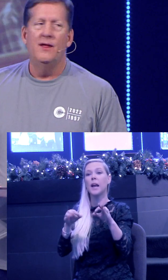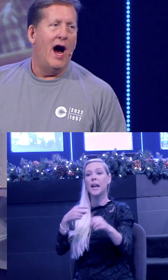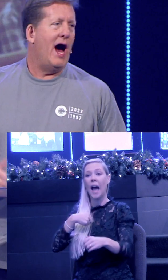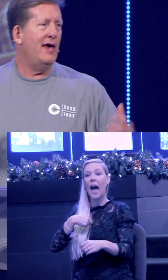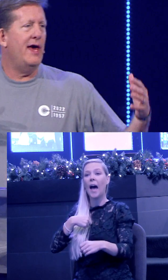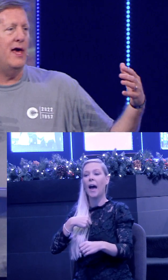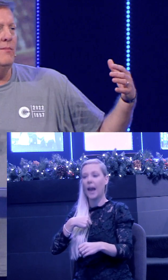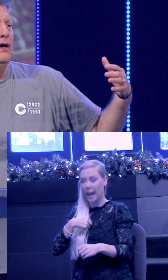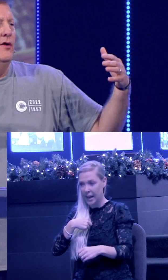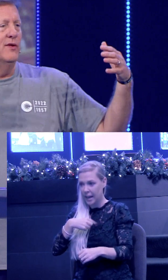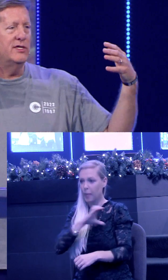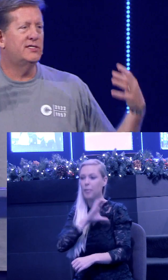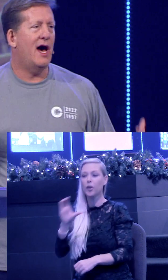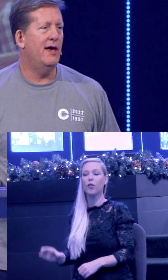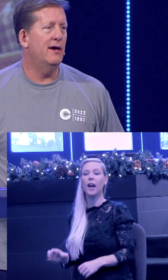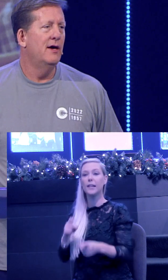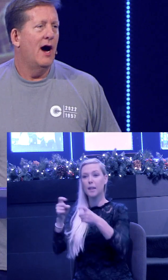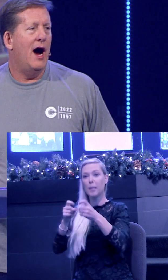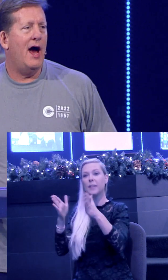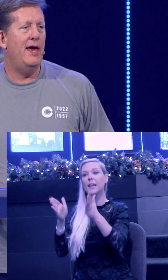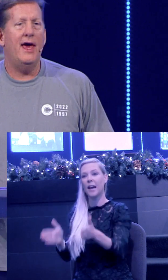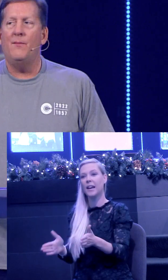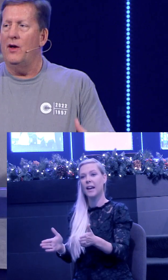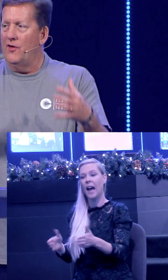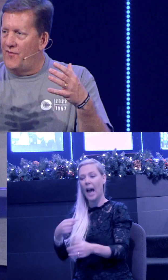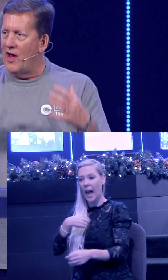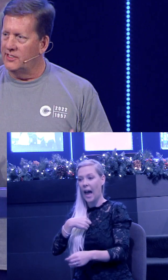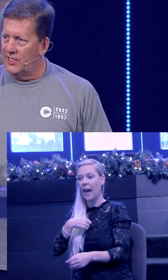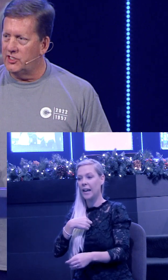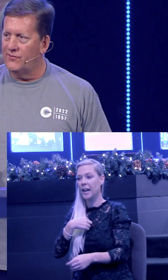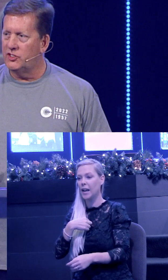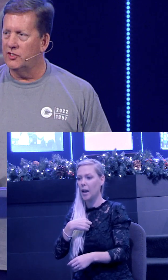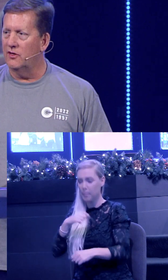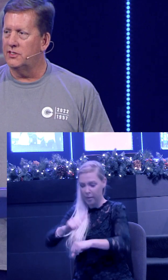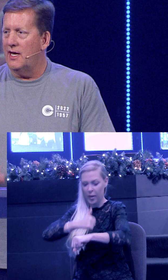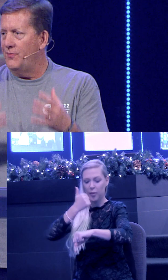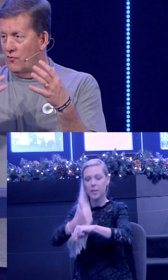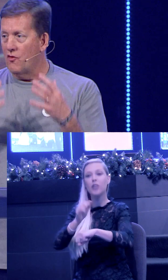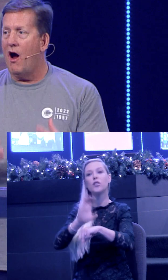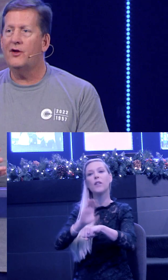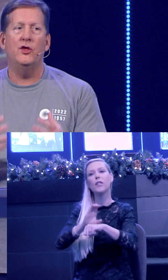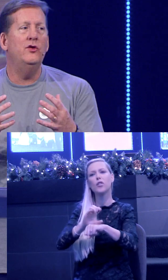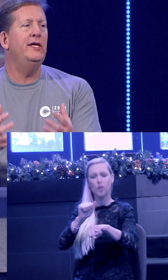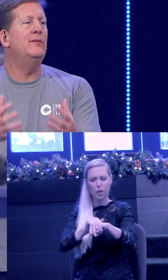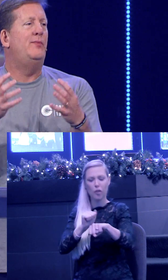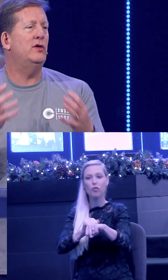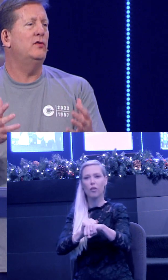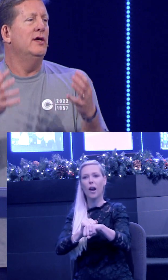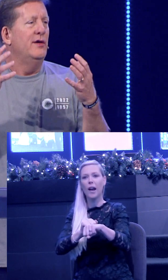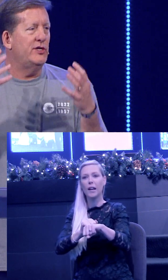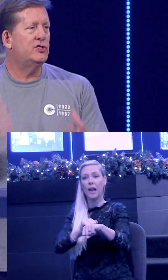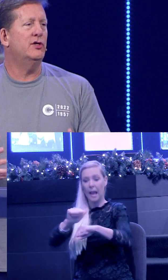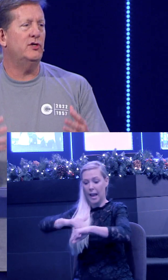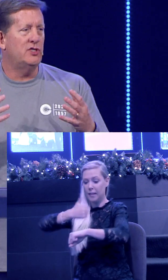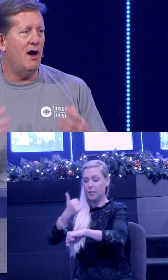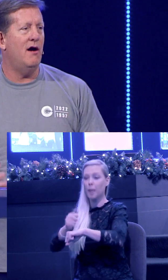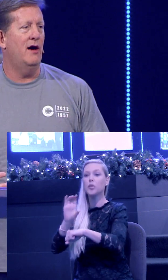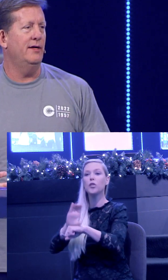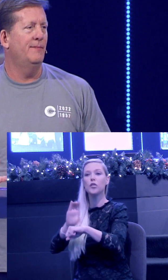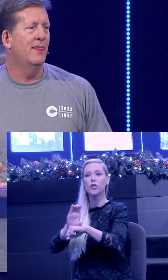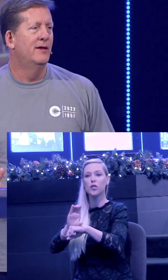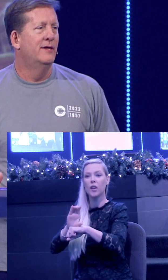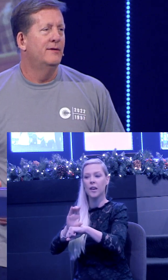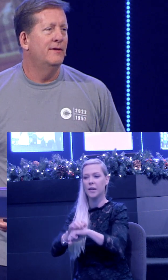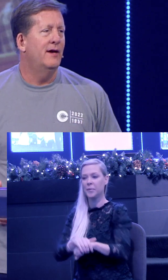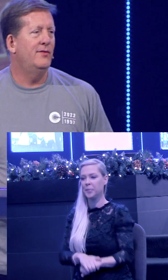Christ. I am the Messiah. I am the foundation of the church. I am the rock that you need to build the church